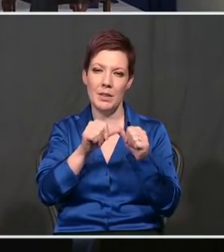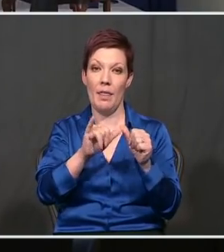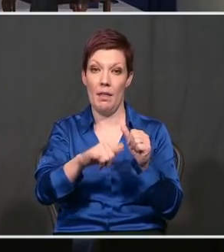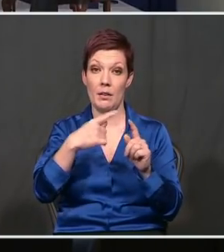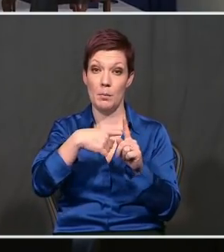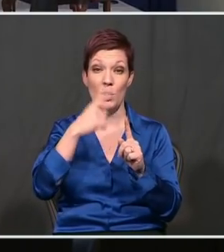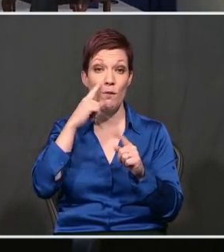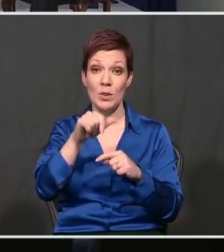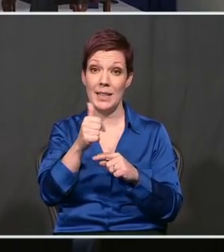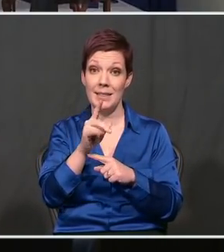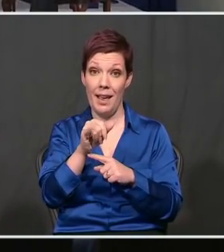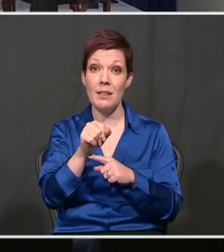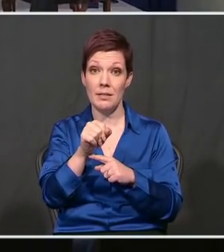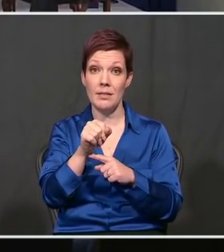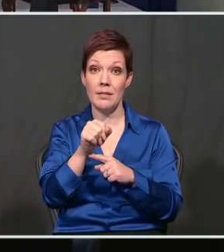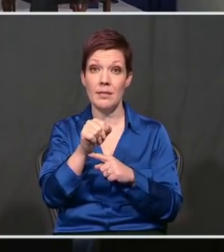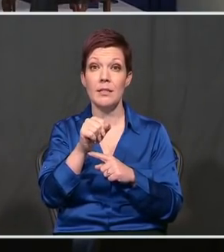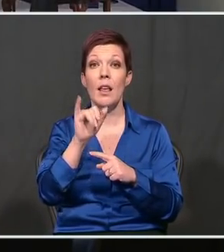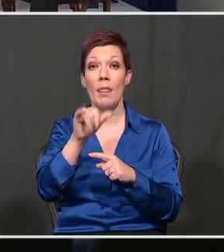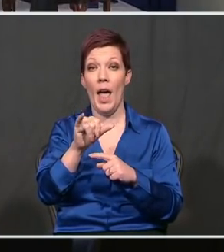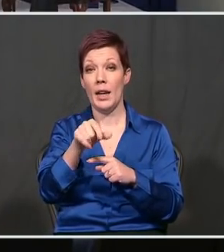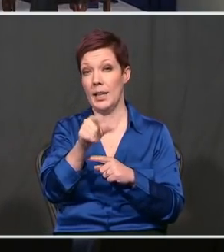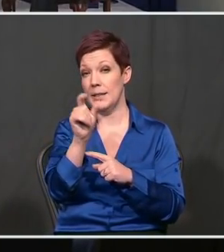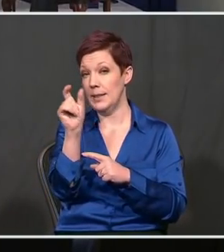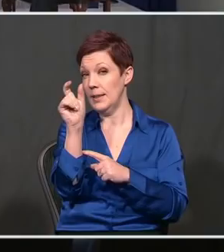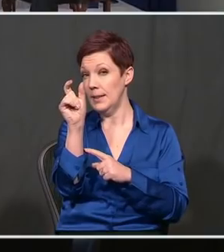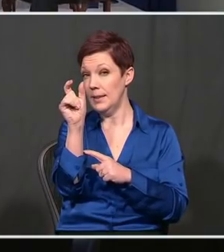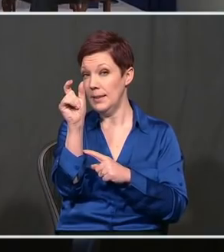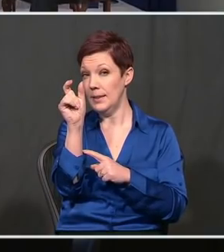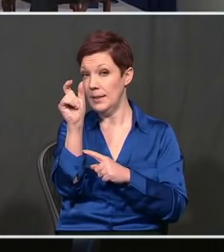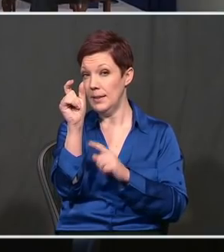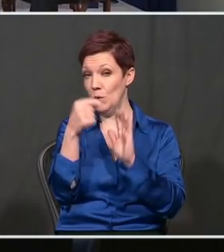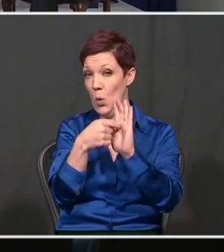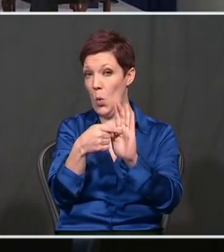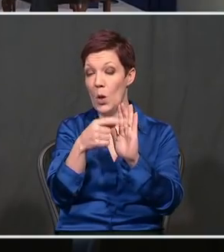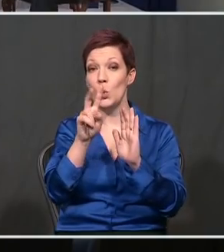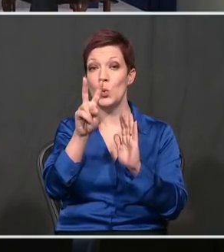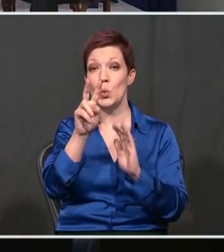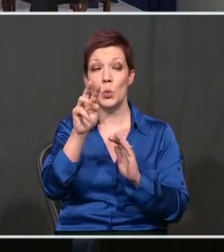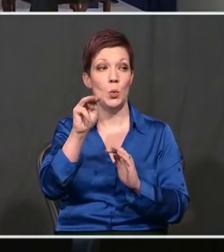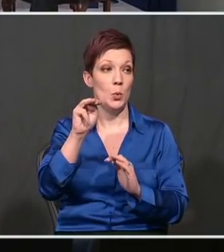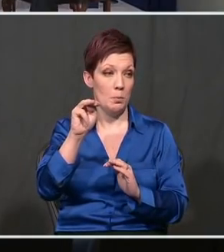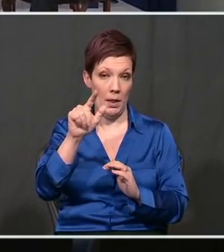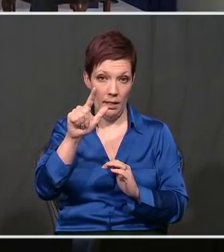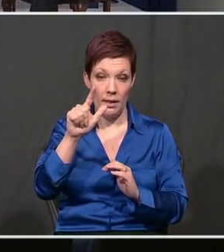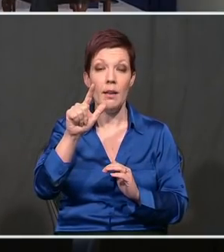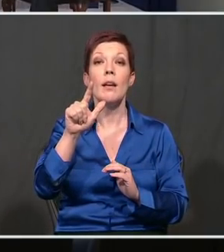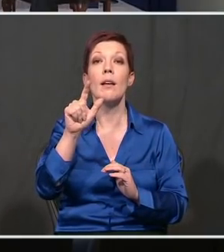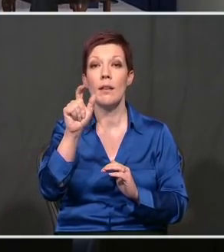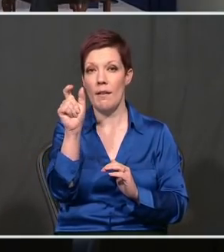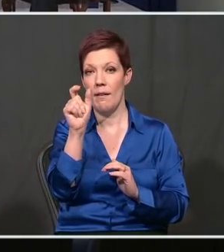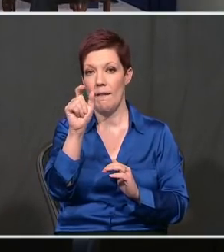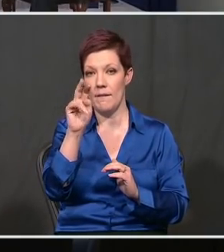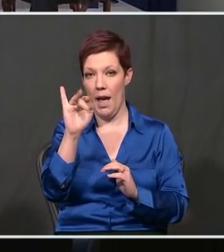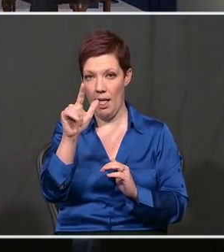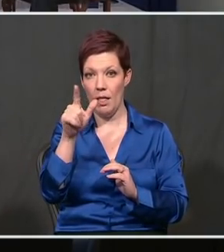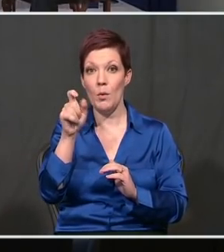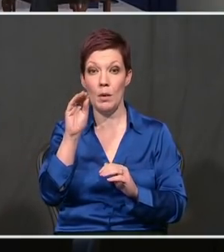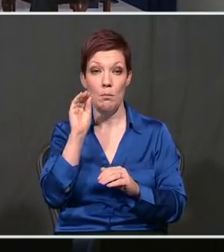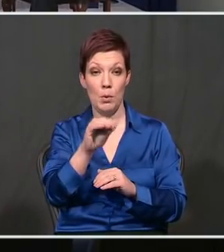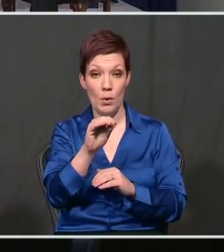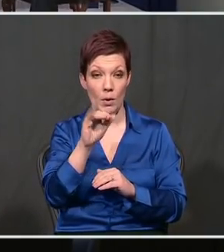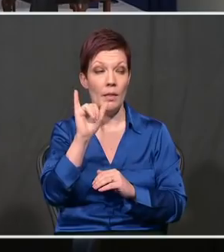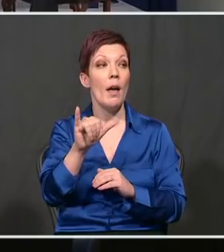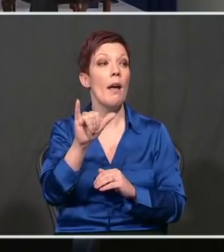And I didn't show this before, but that's a 2-mil vial right there. And we can put up to 5,000 doses in that box. And so